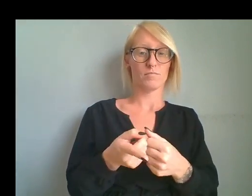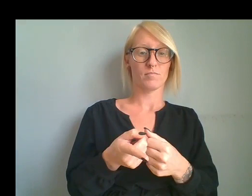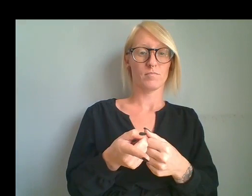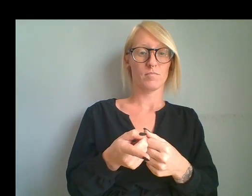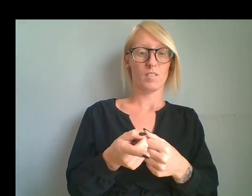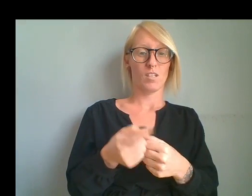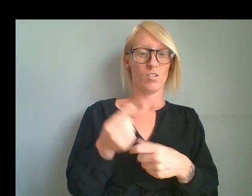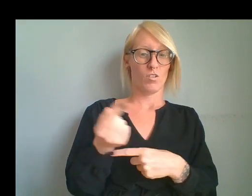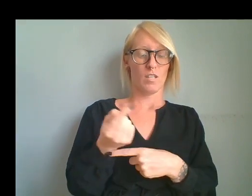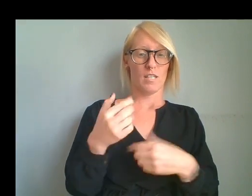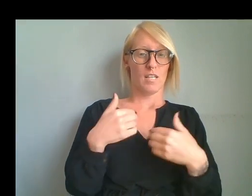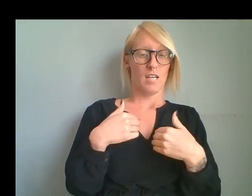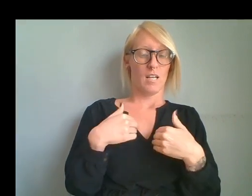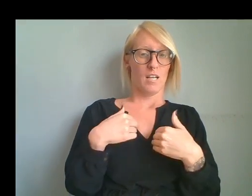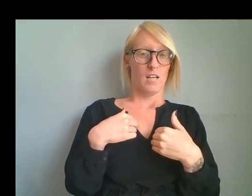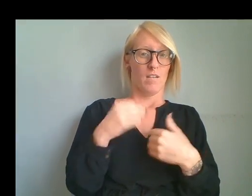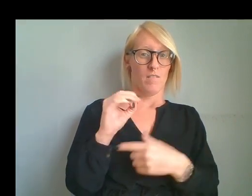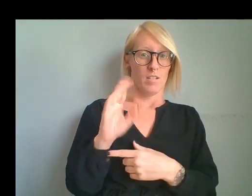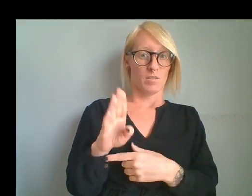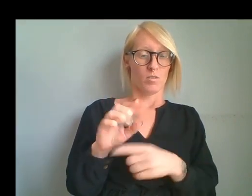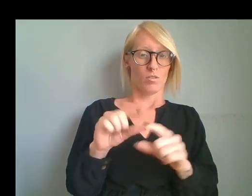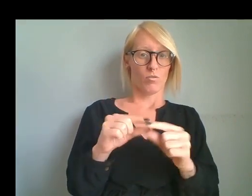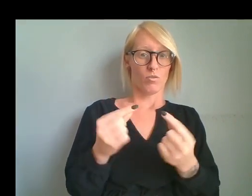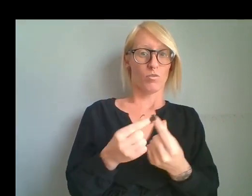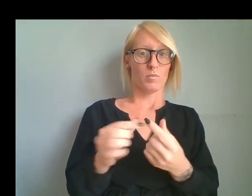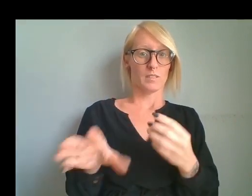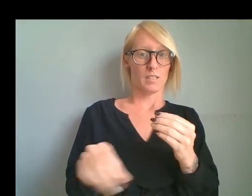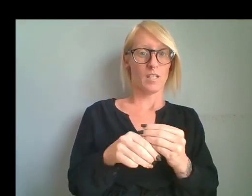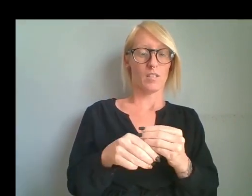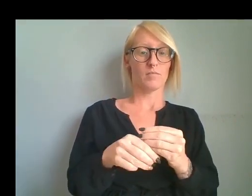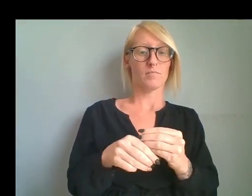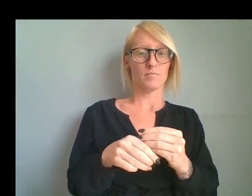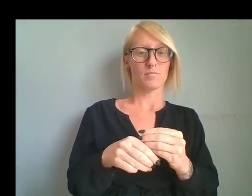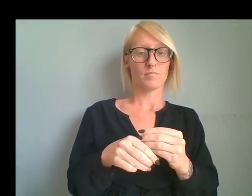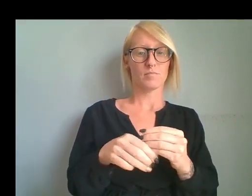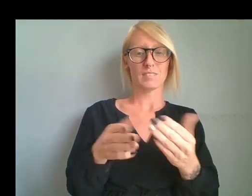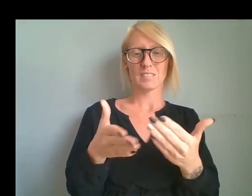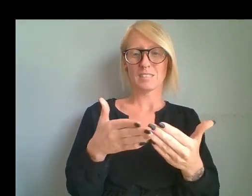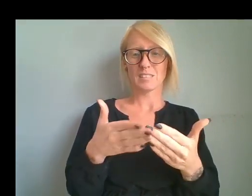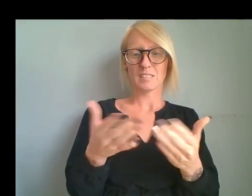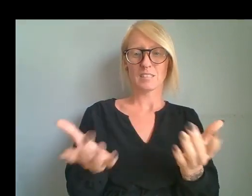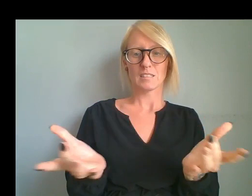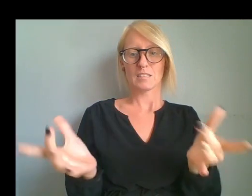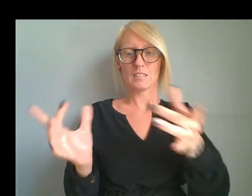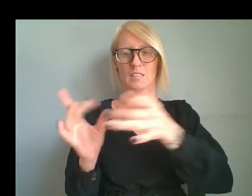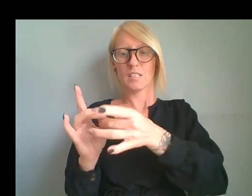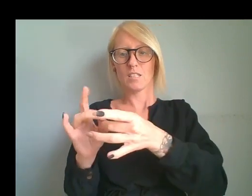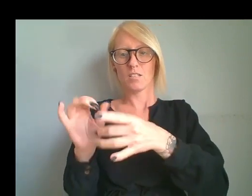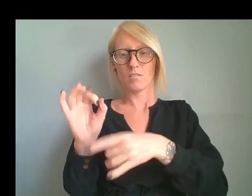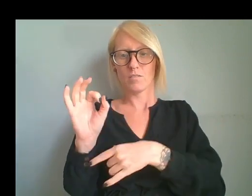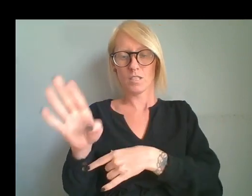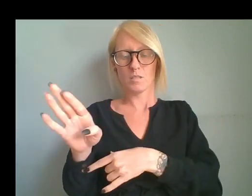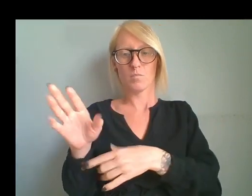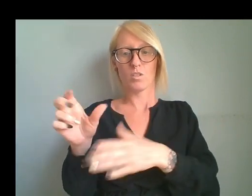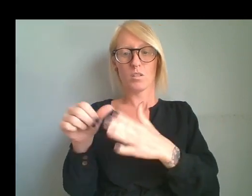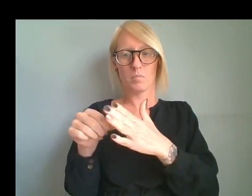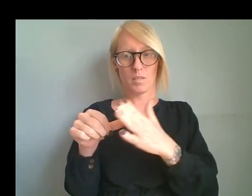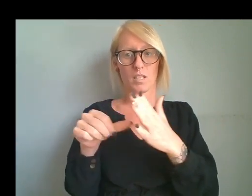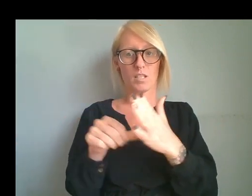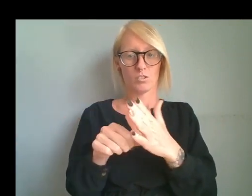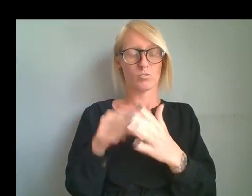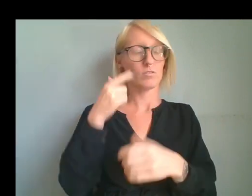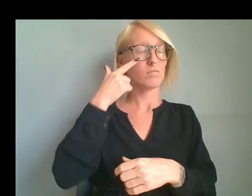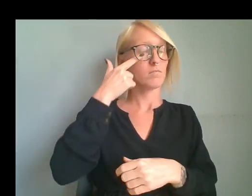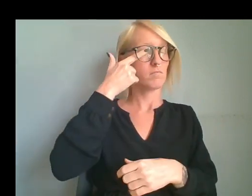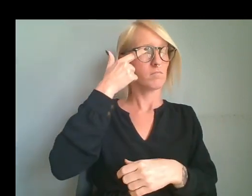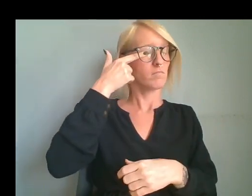Facebook guru on there, it's very easy that someone could create a page or a group. You know, if someone's already committed to it, that might